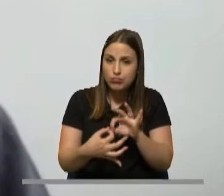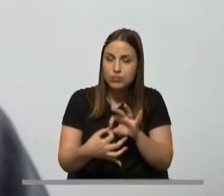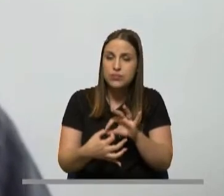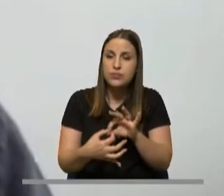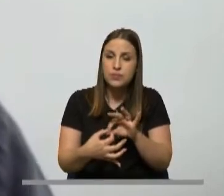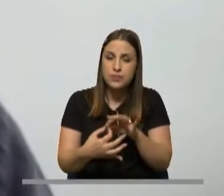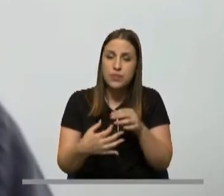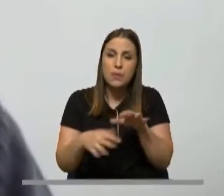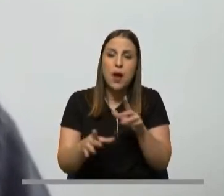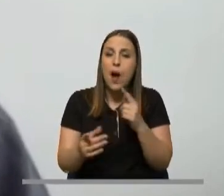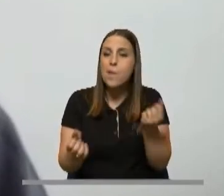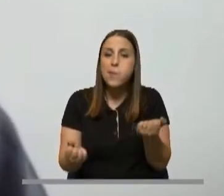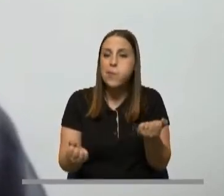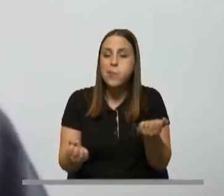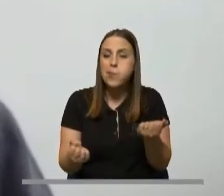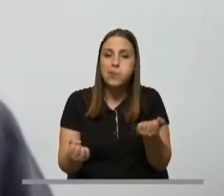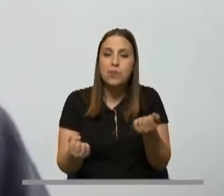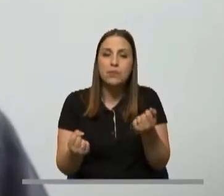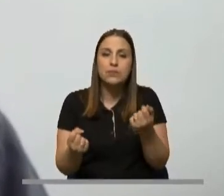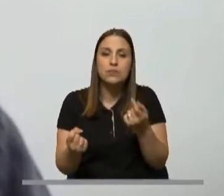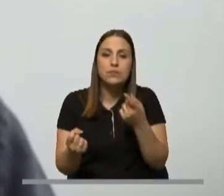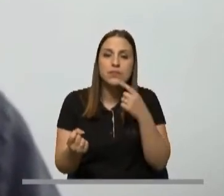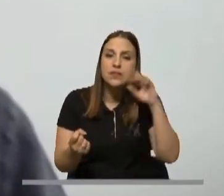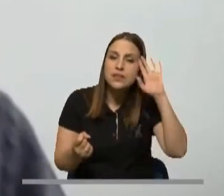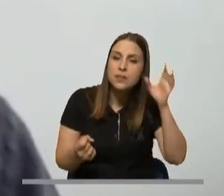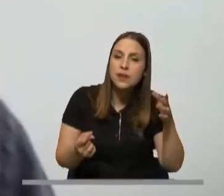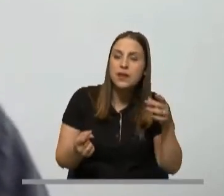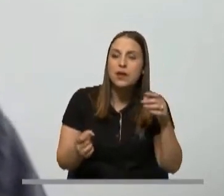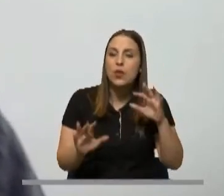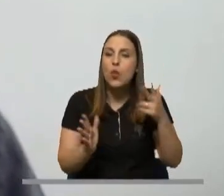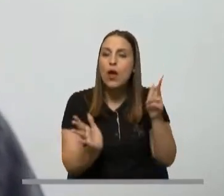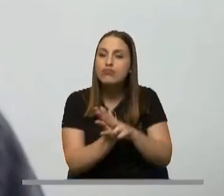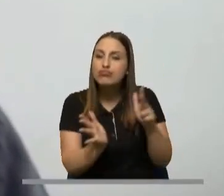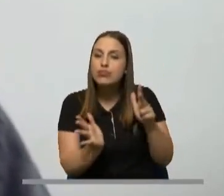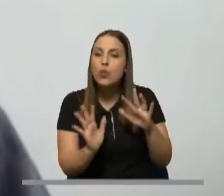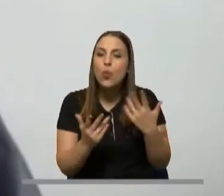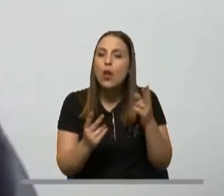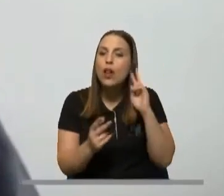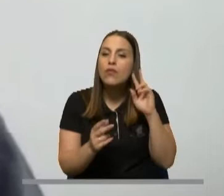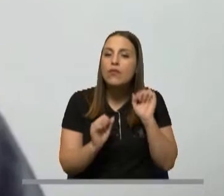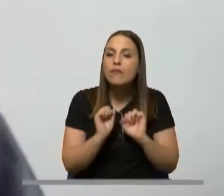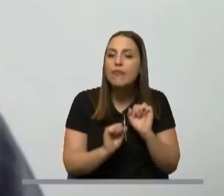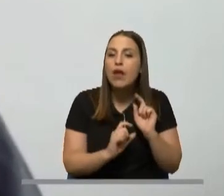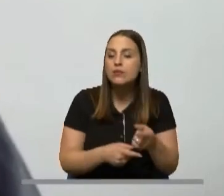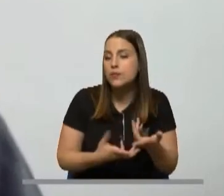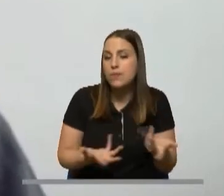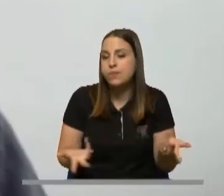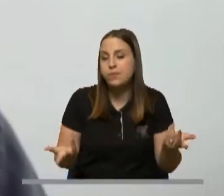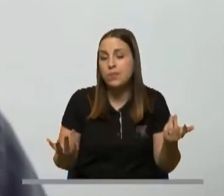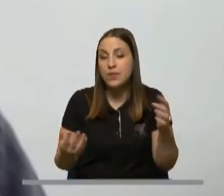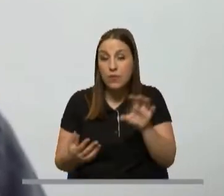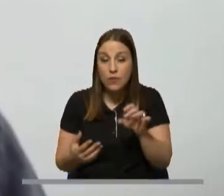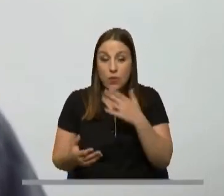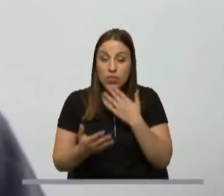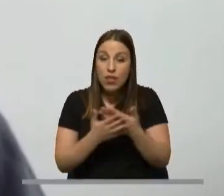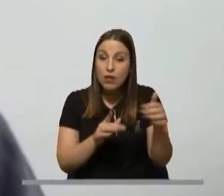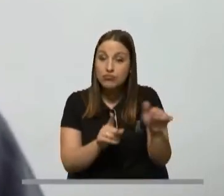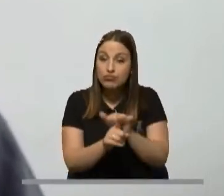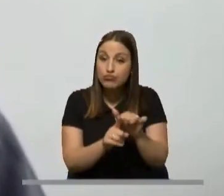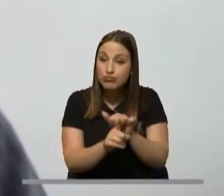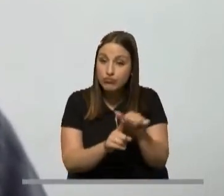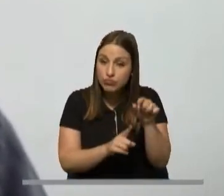but incapable of asking about meaning or validity. The only way to correct this bias is